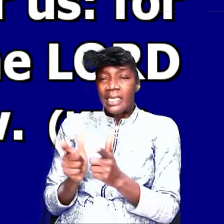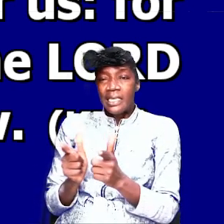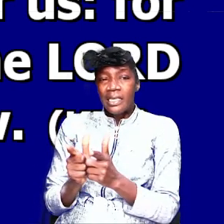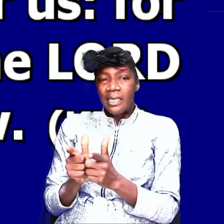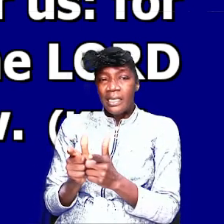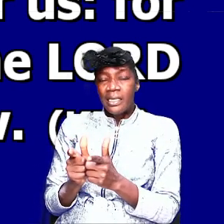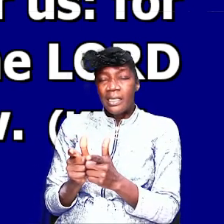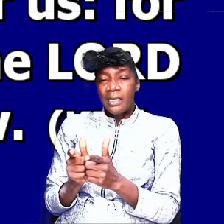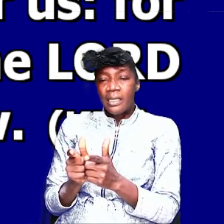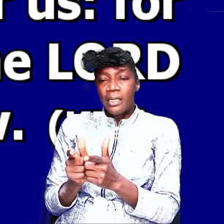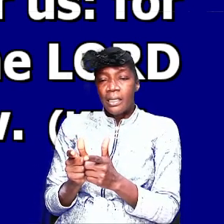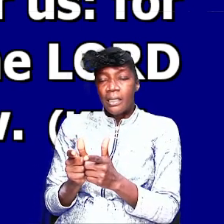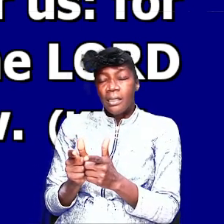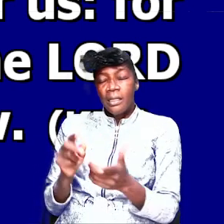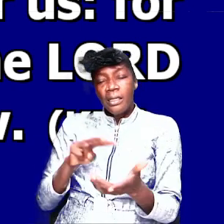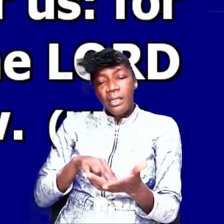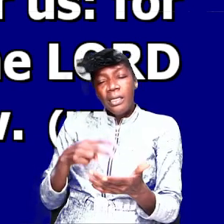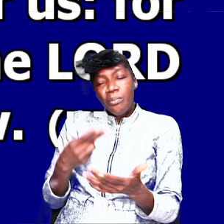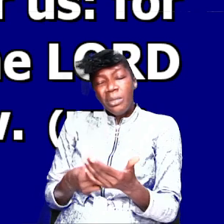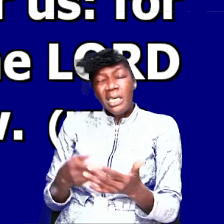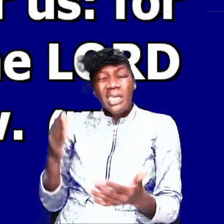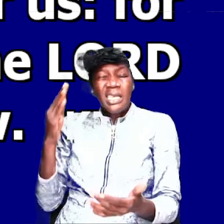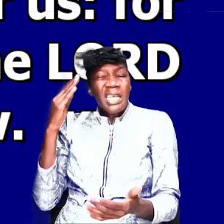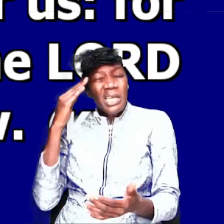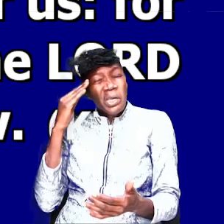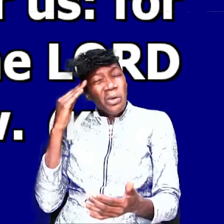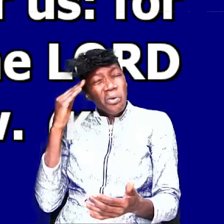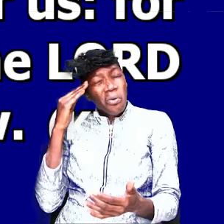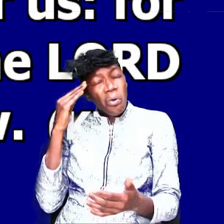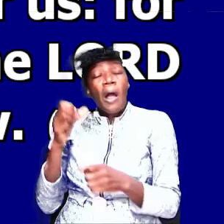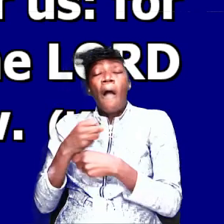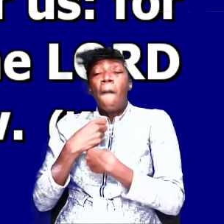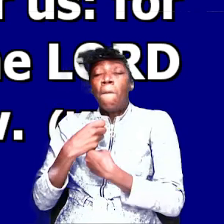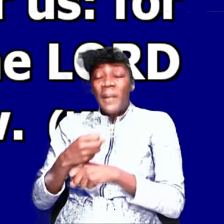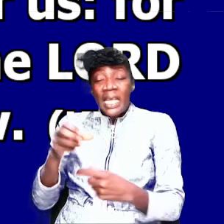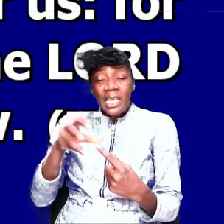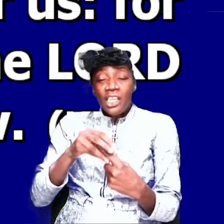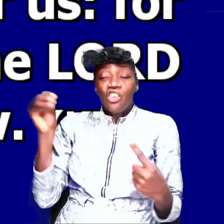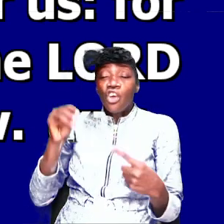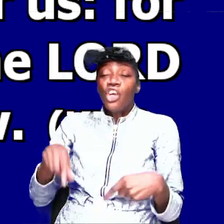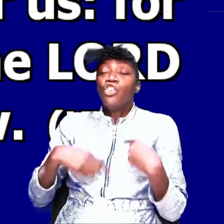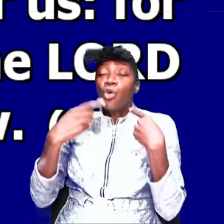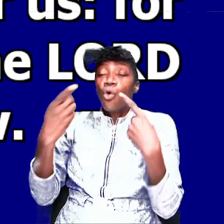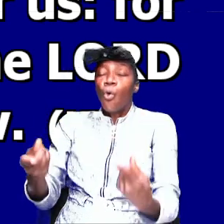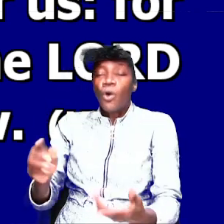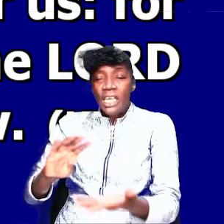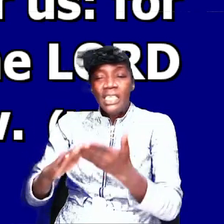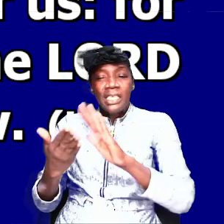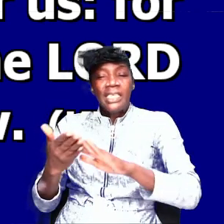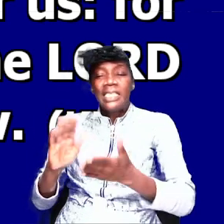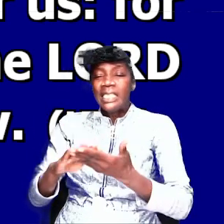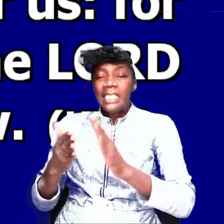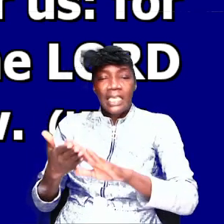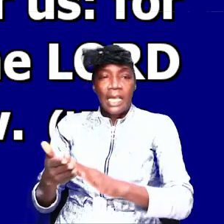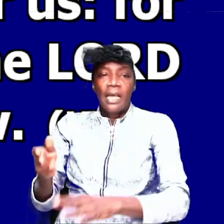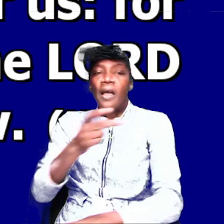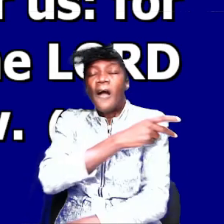the verse does tell us that, you know, they now made the decision to go into the garrison of the